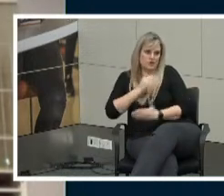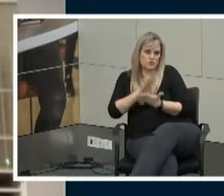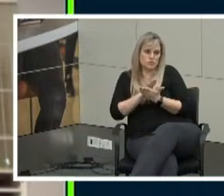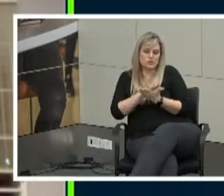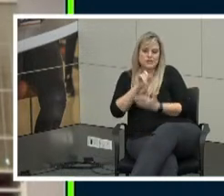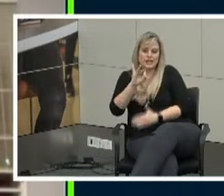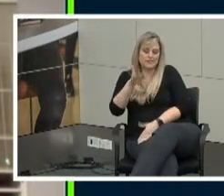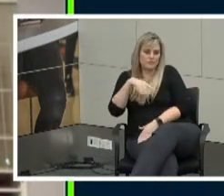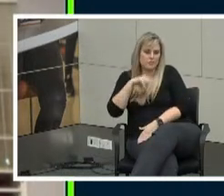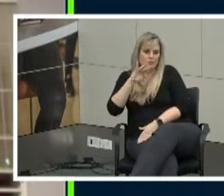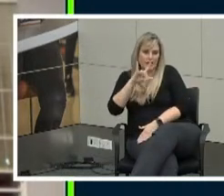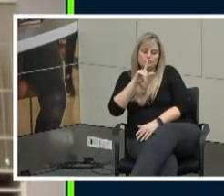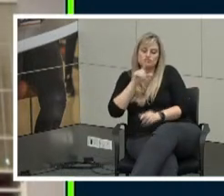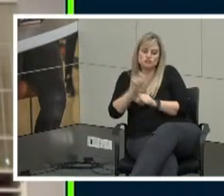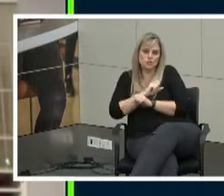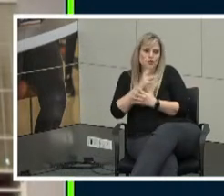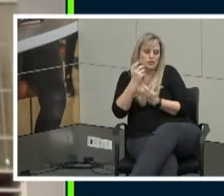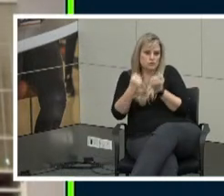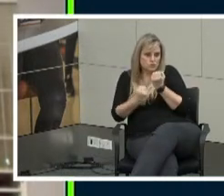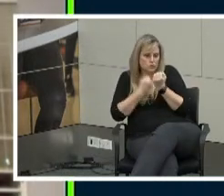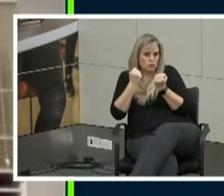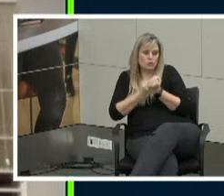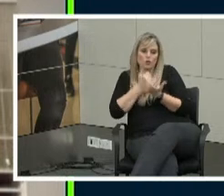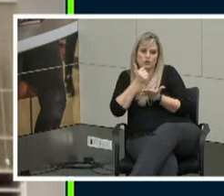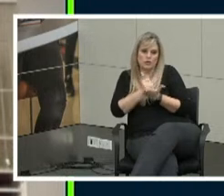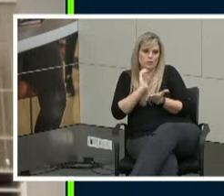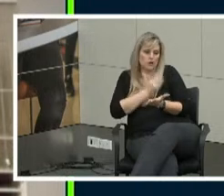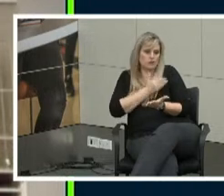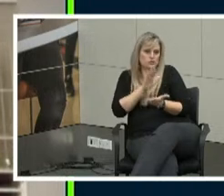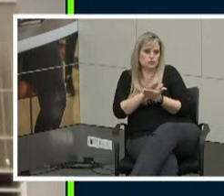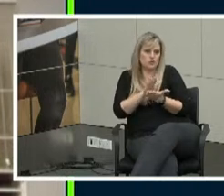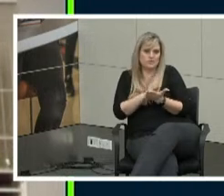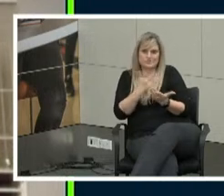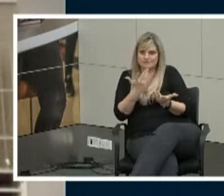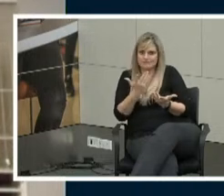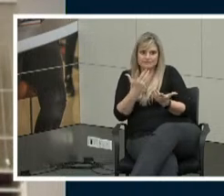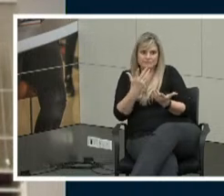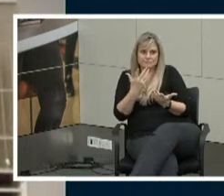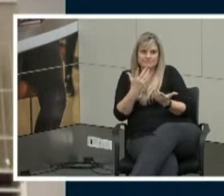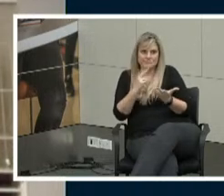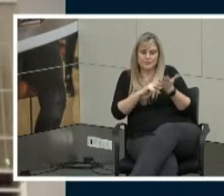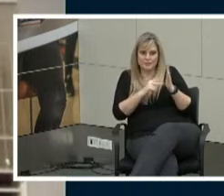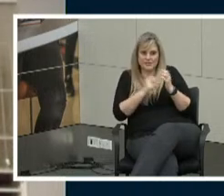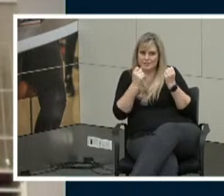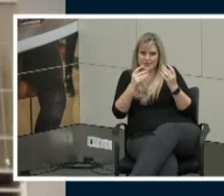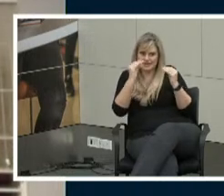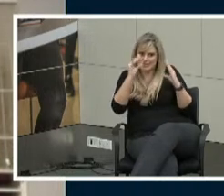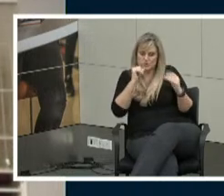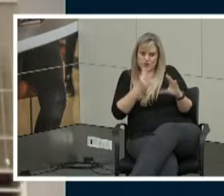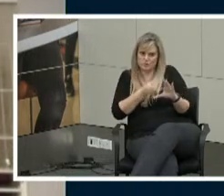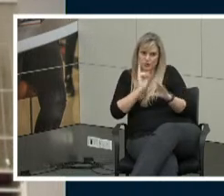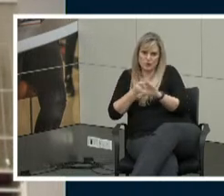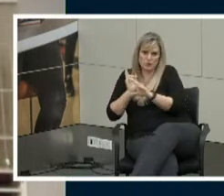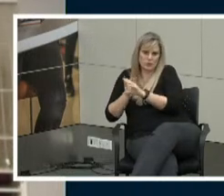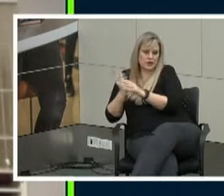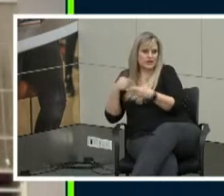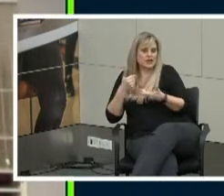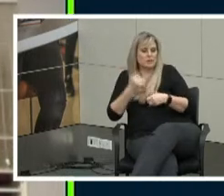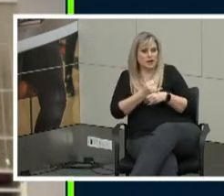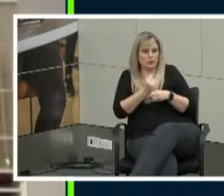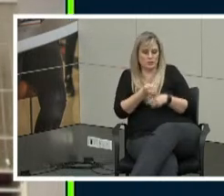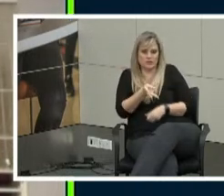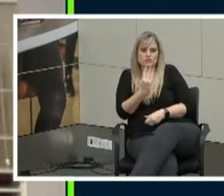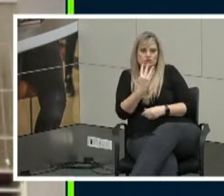worked for the betterment of our schools then highly qualified teachers wouldn't be leaving HISD on my campus four teachers have